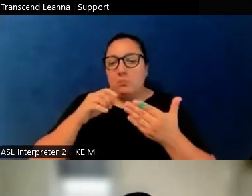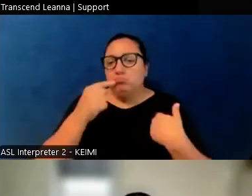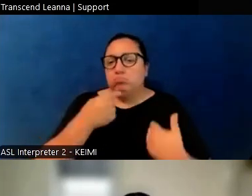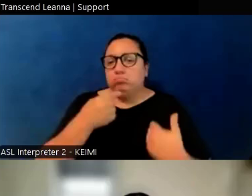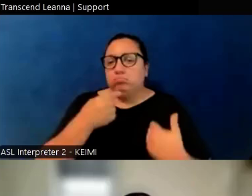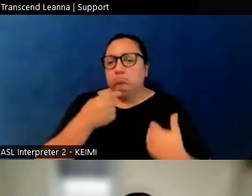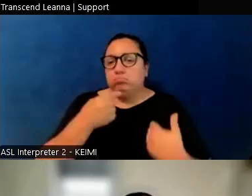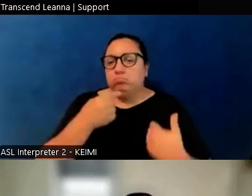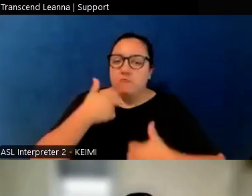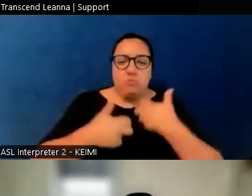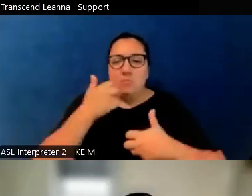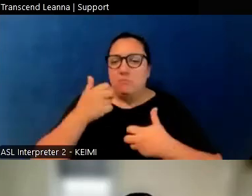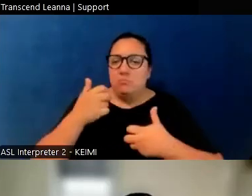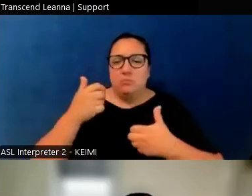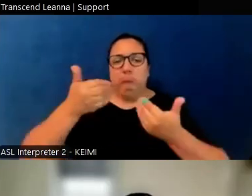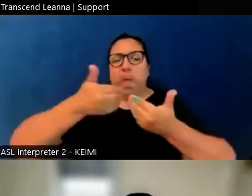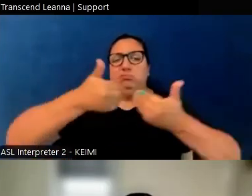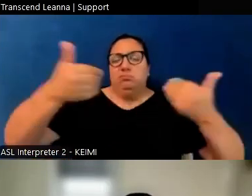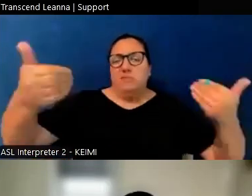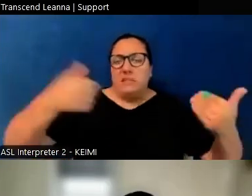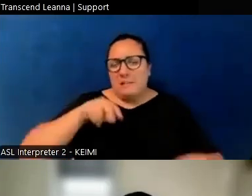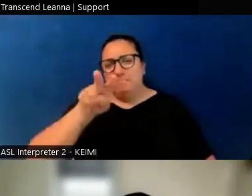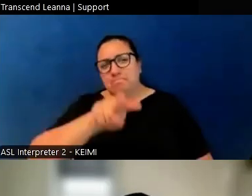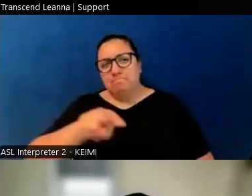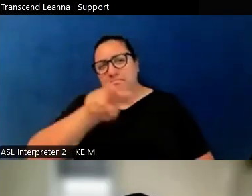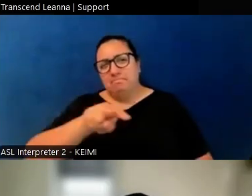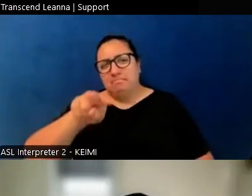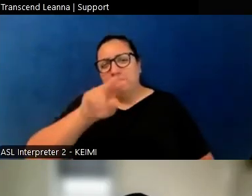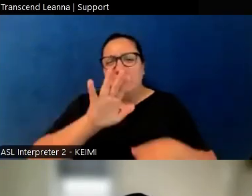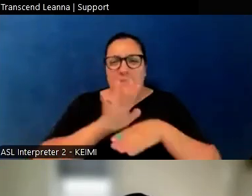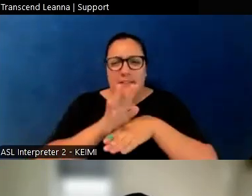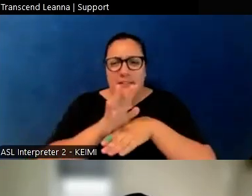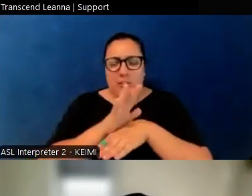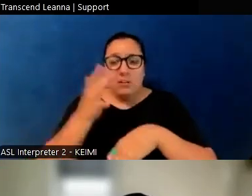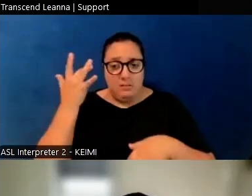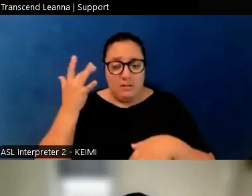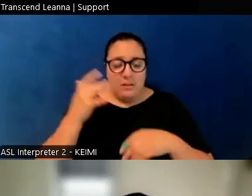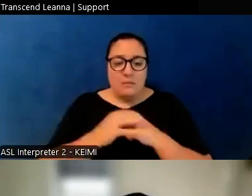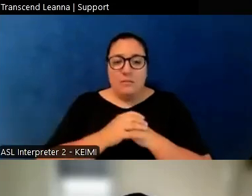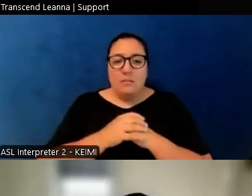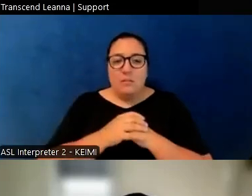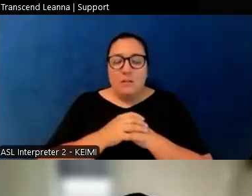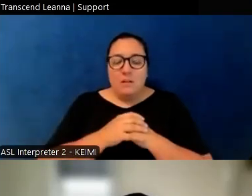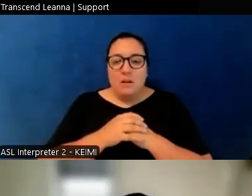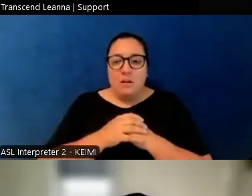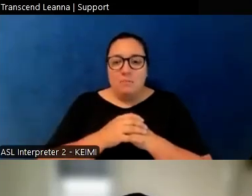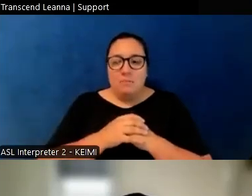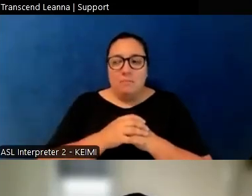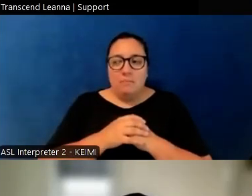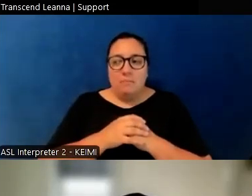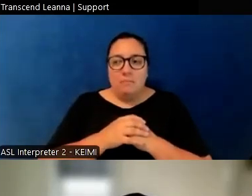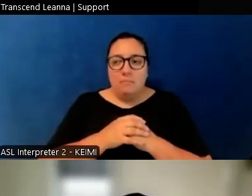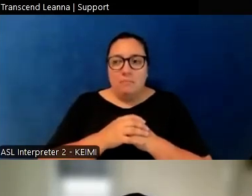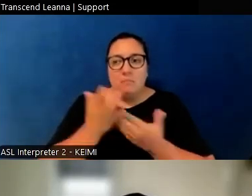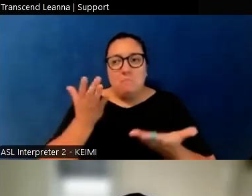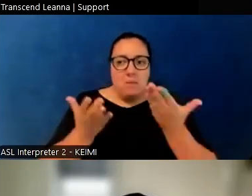with that. And I was thinking about the video, and it's weird because I'm almost going to sound like devil's advocate, like I'm going to sound like the bad